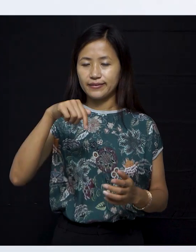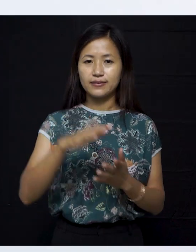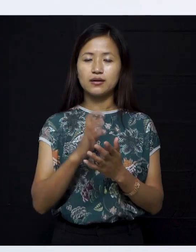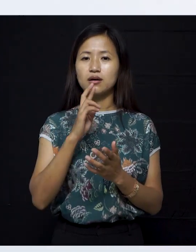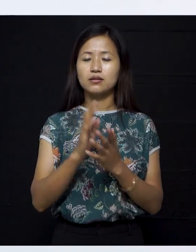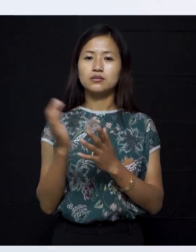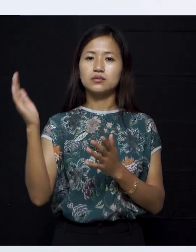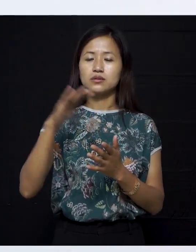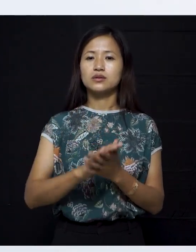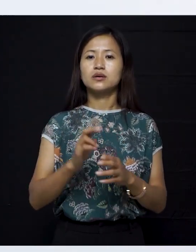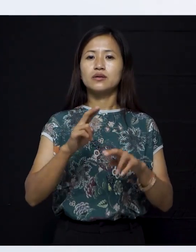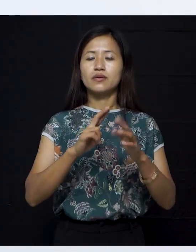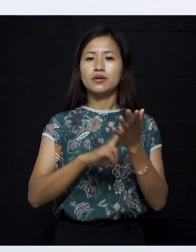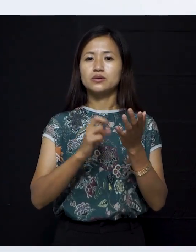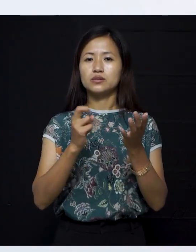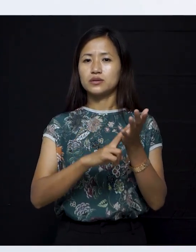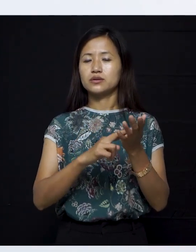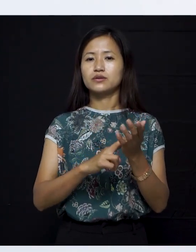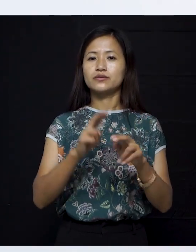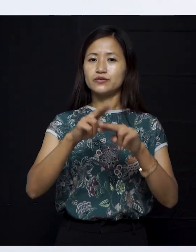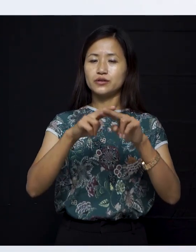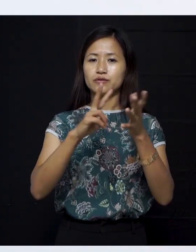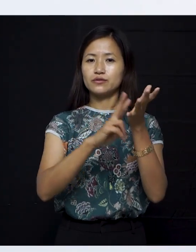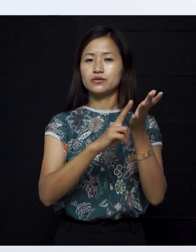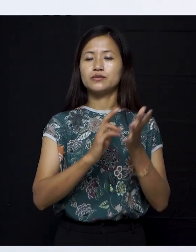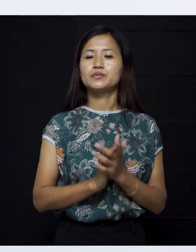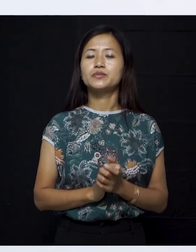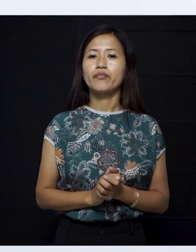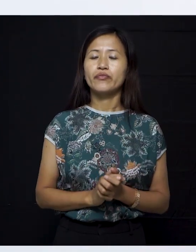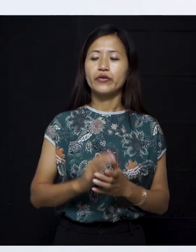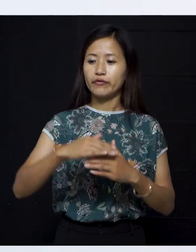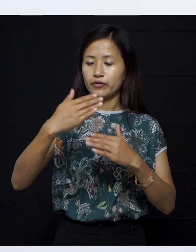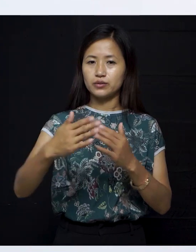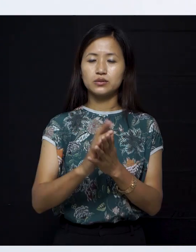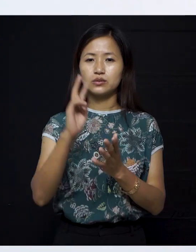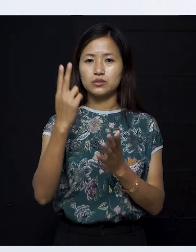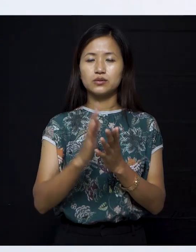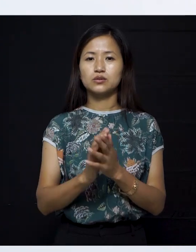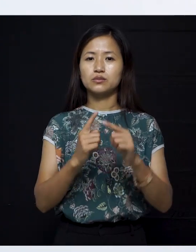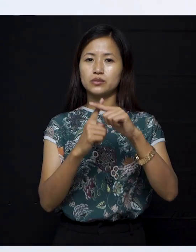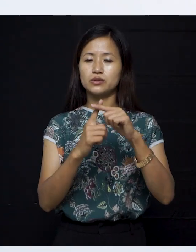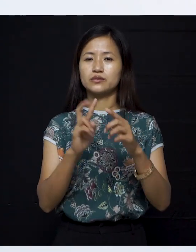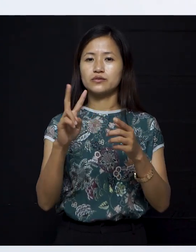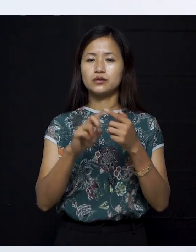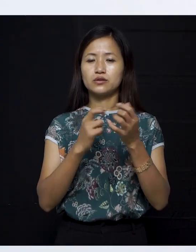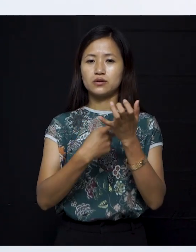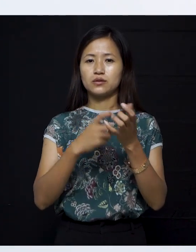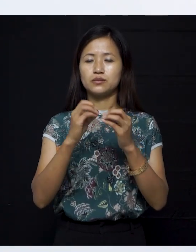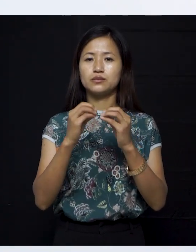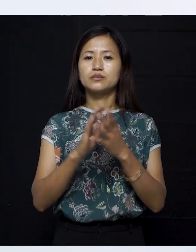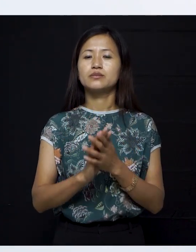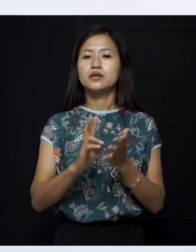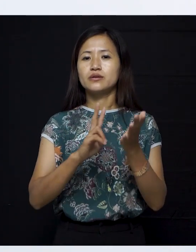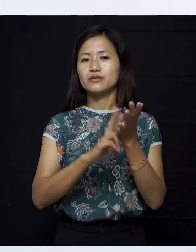as non-finite verbs. Non-finite verbs will have T or to in front of the verb, okay? To plus verb or